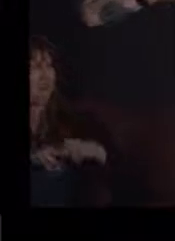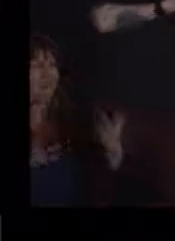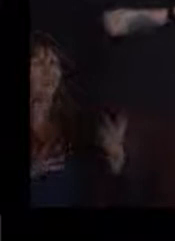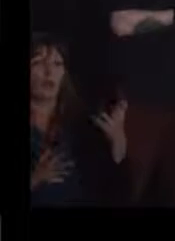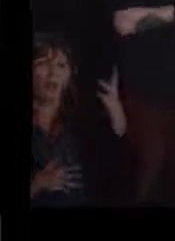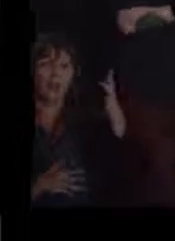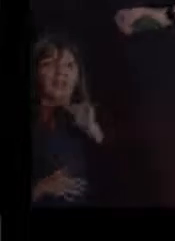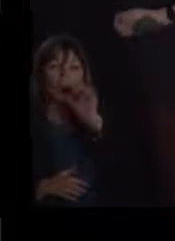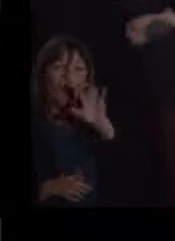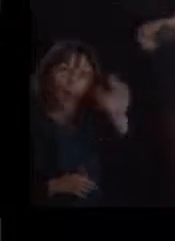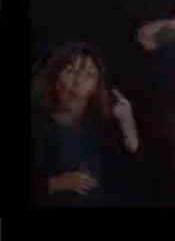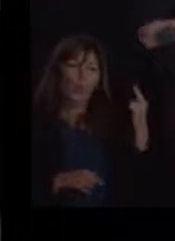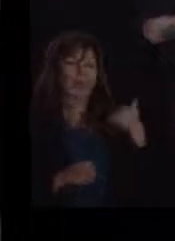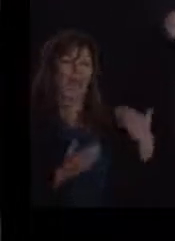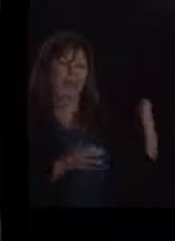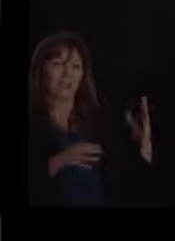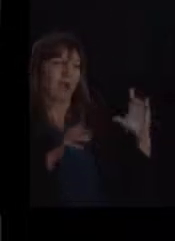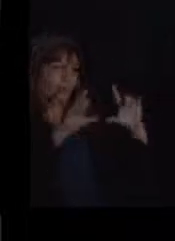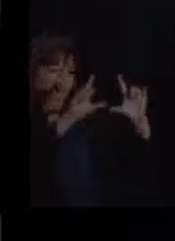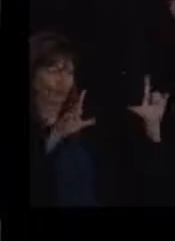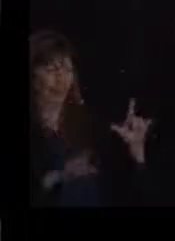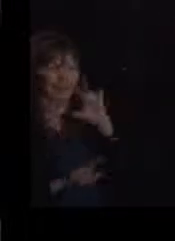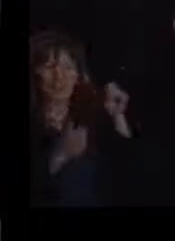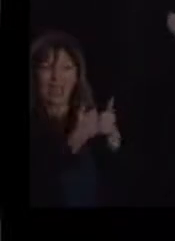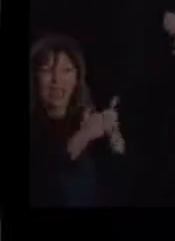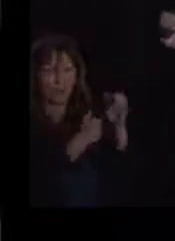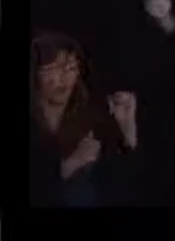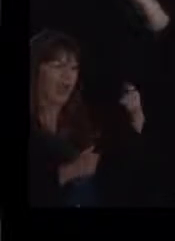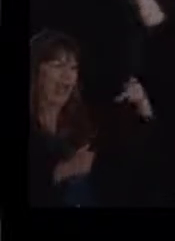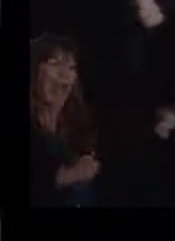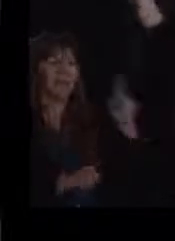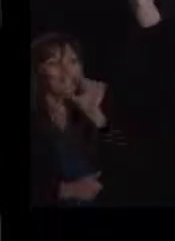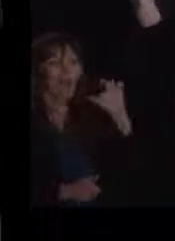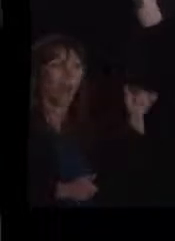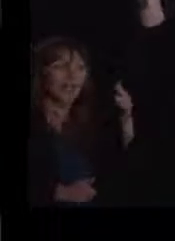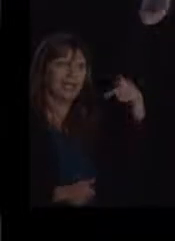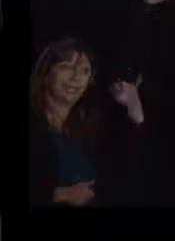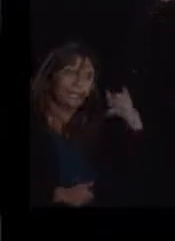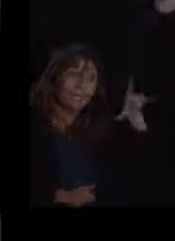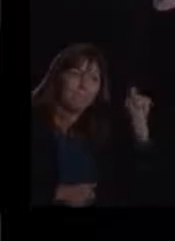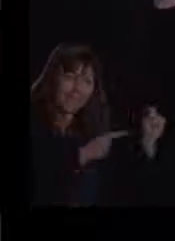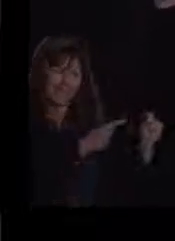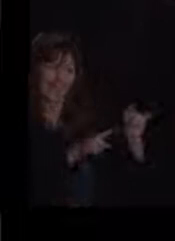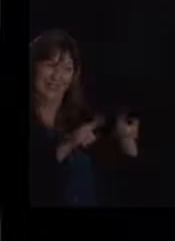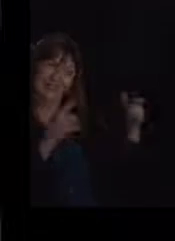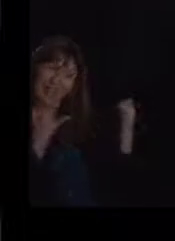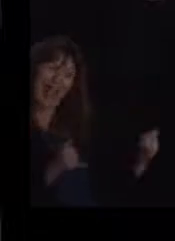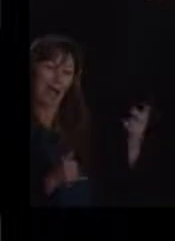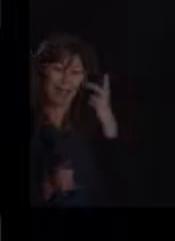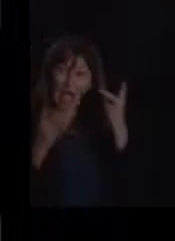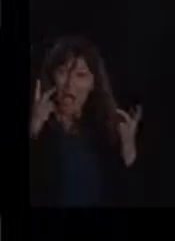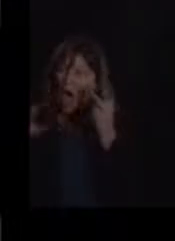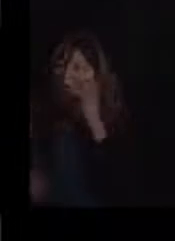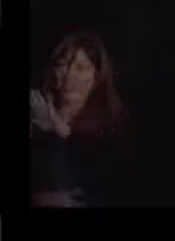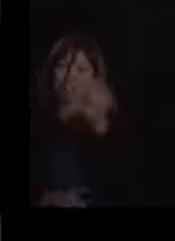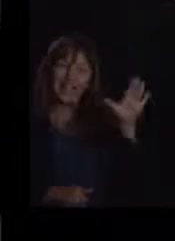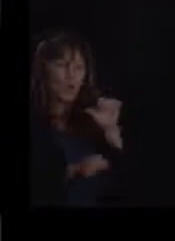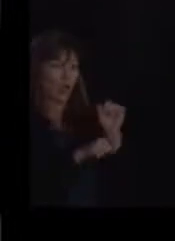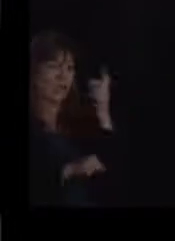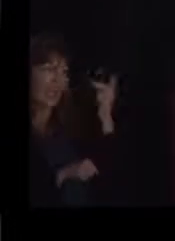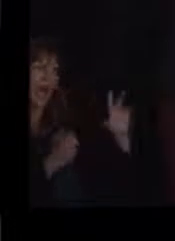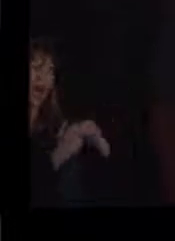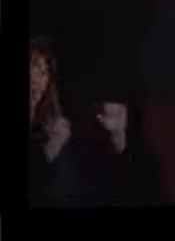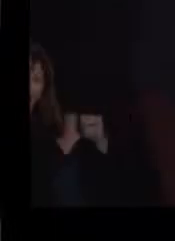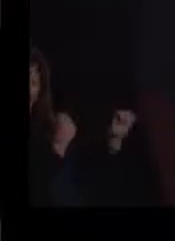than just pixels on a screen for a game or for an app. And so, basically, I saw that they were advertising, when